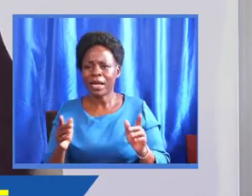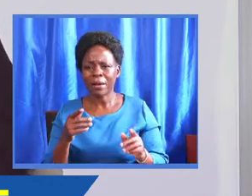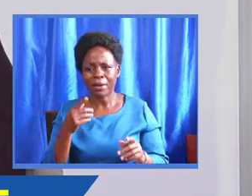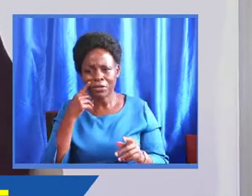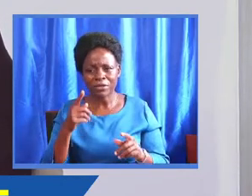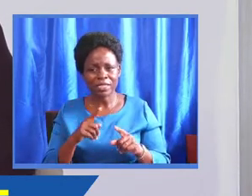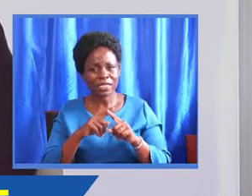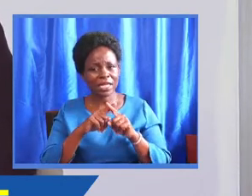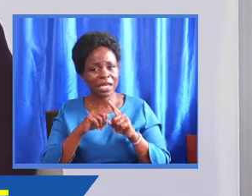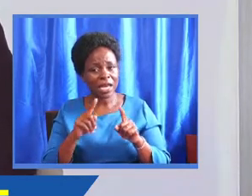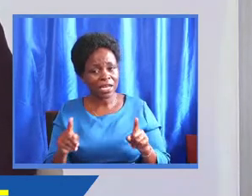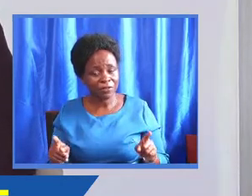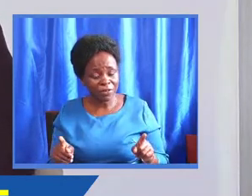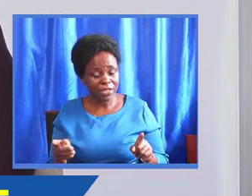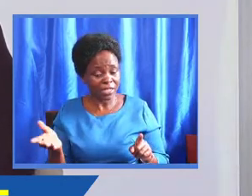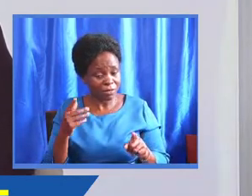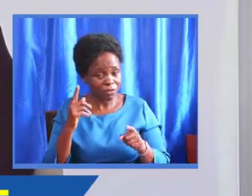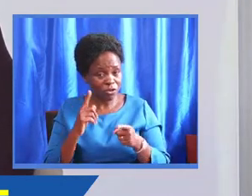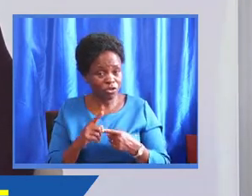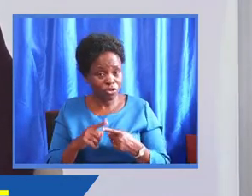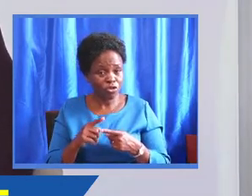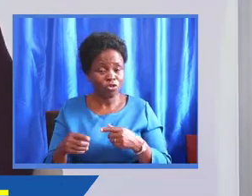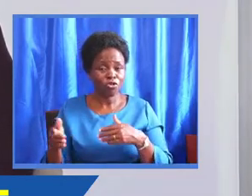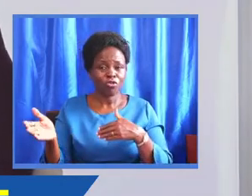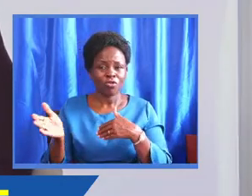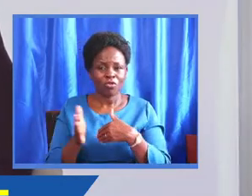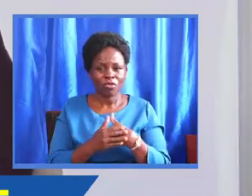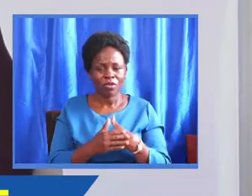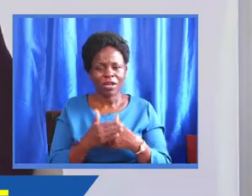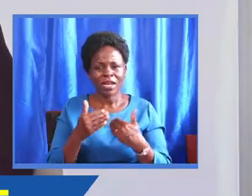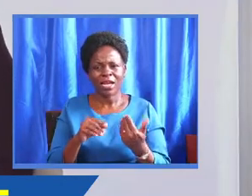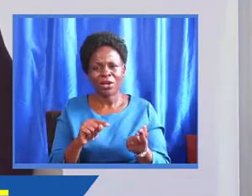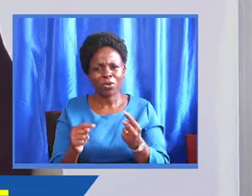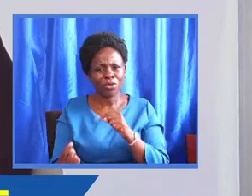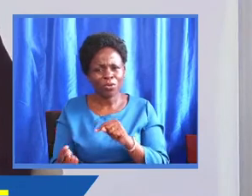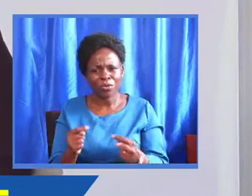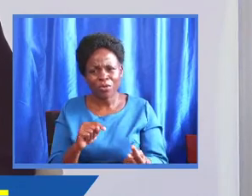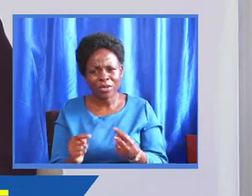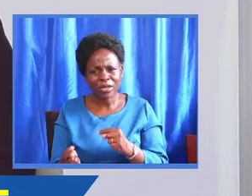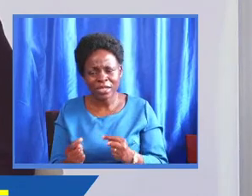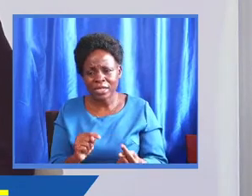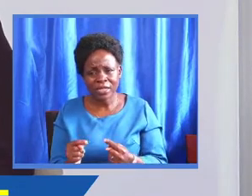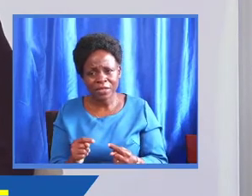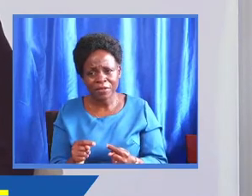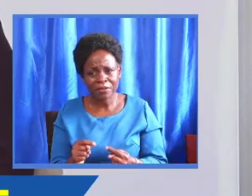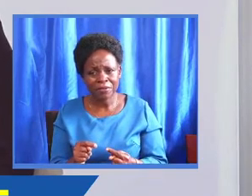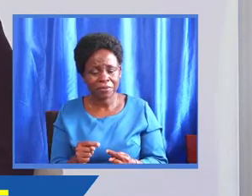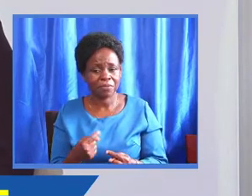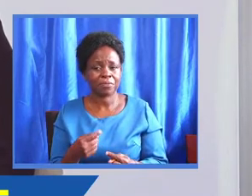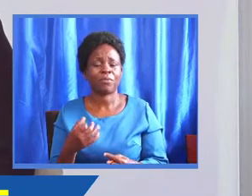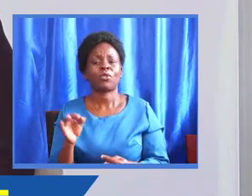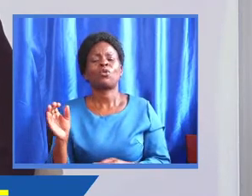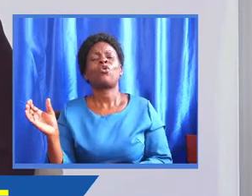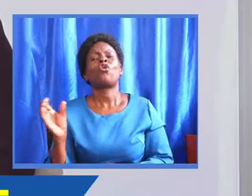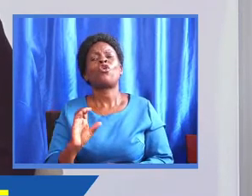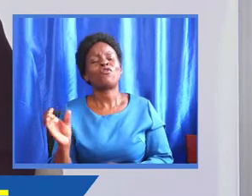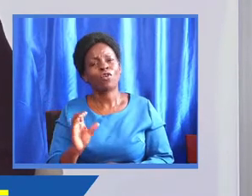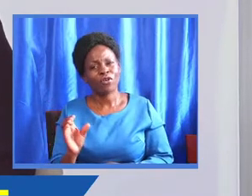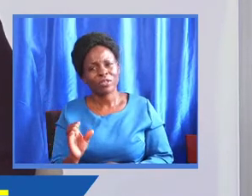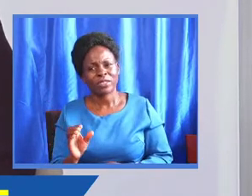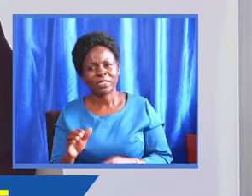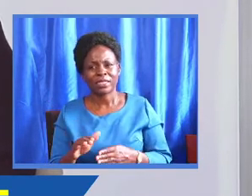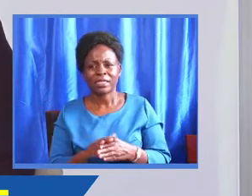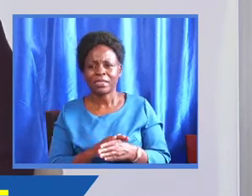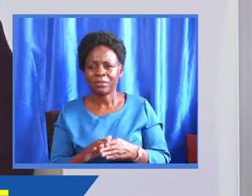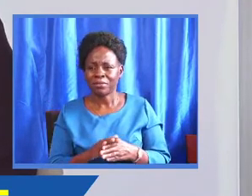when we're in a total lockdown to now when we're at least partially open. Of course, businesses